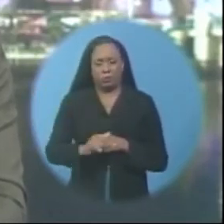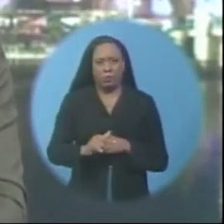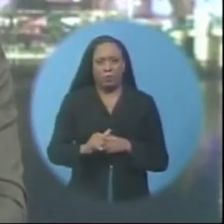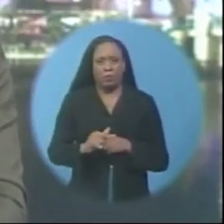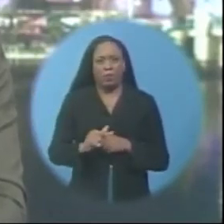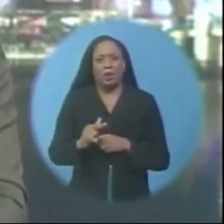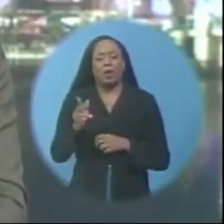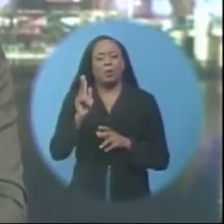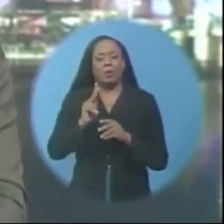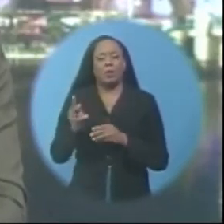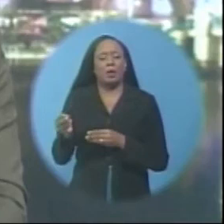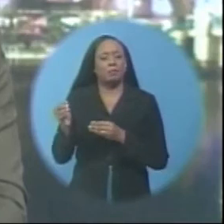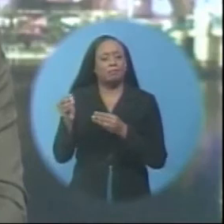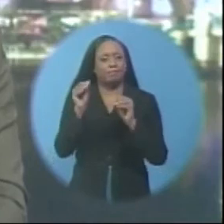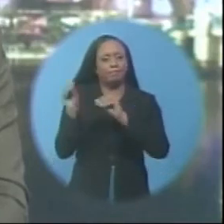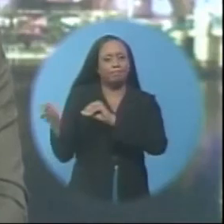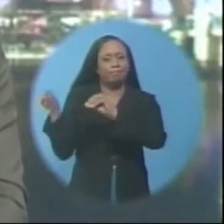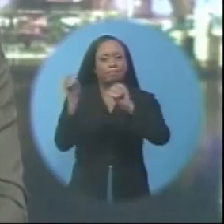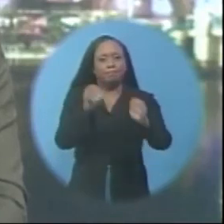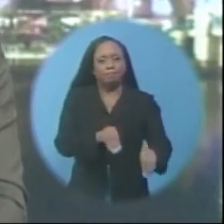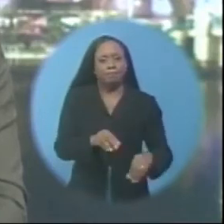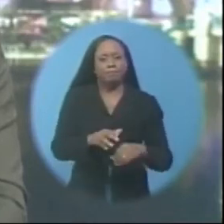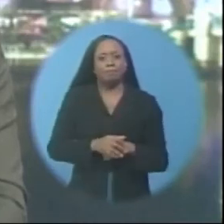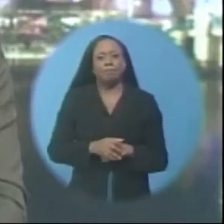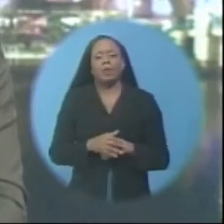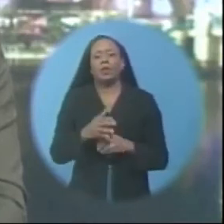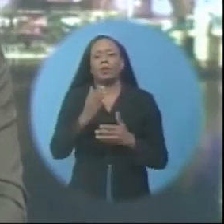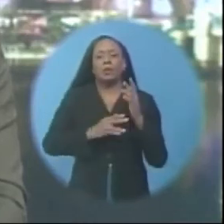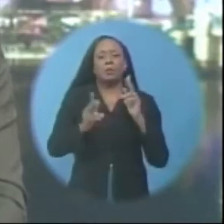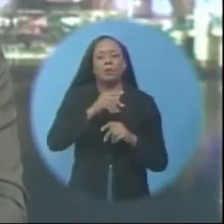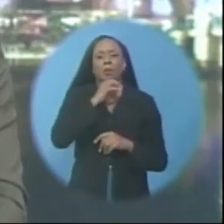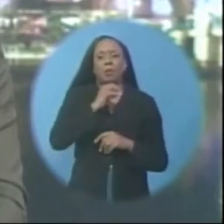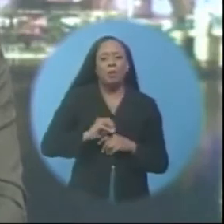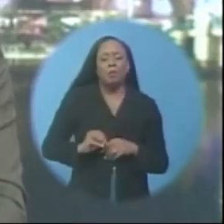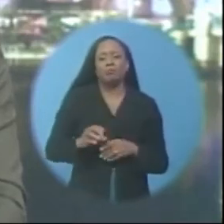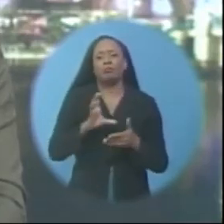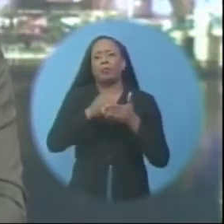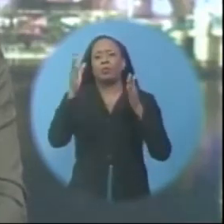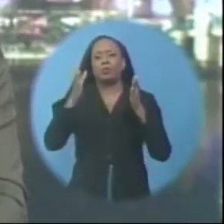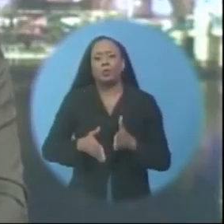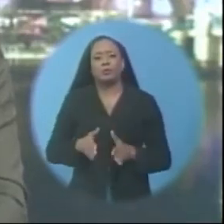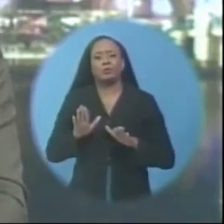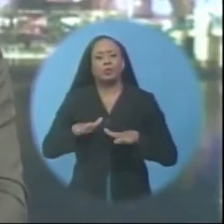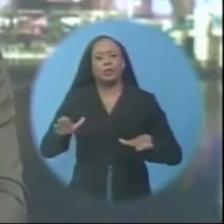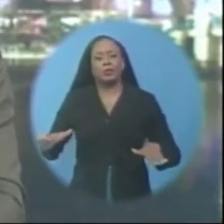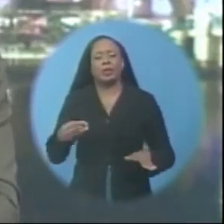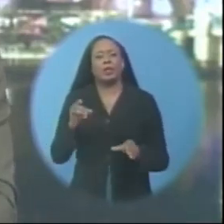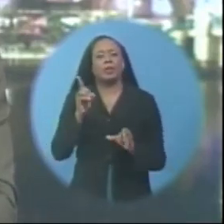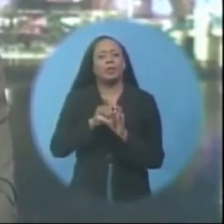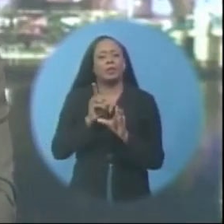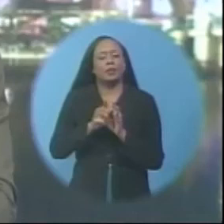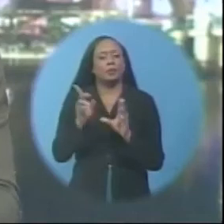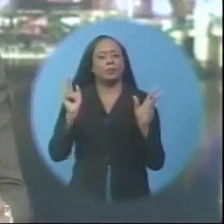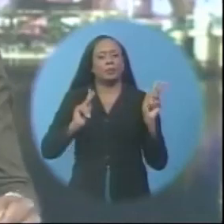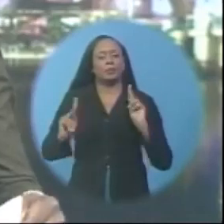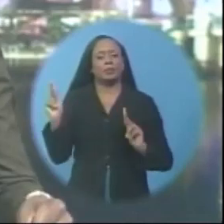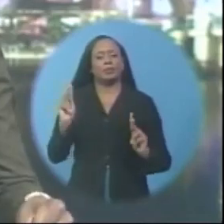passengers were transported on 3 flights. Passengers included senior citizens, students, children, and disabled